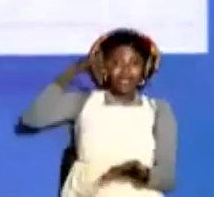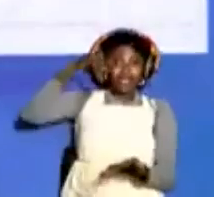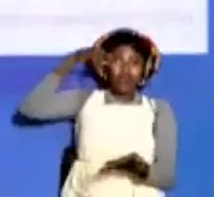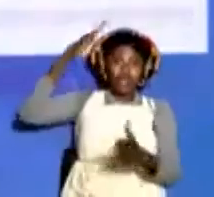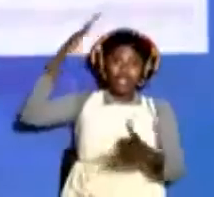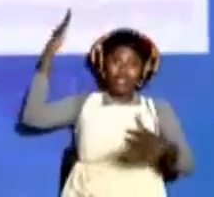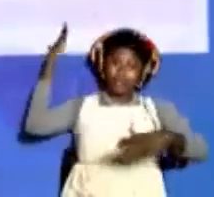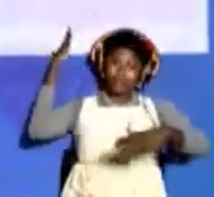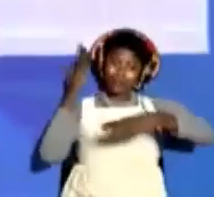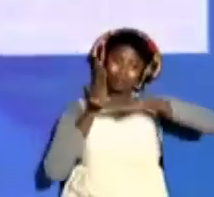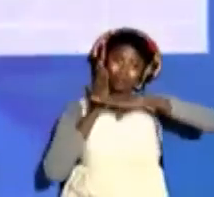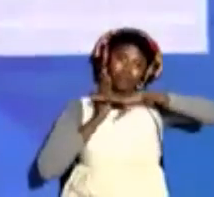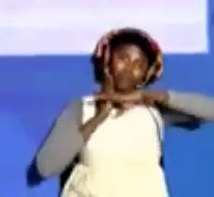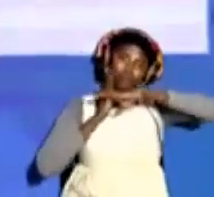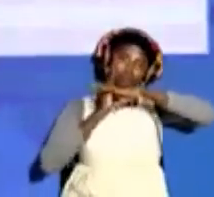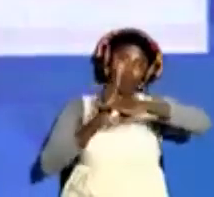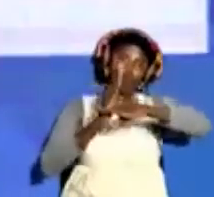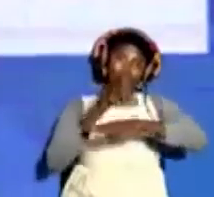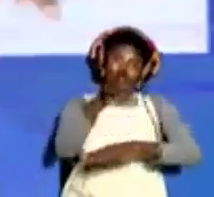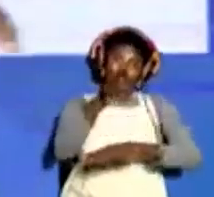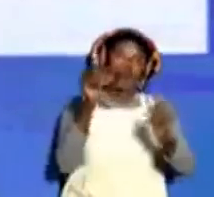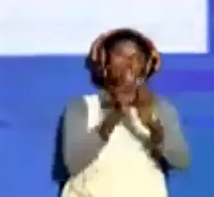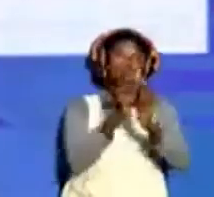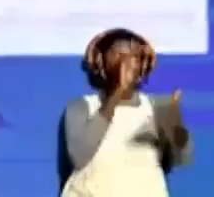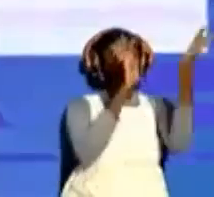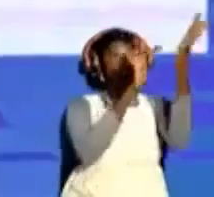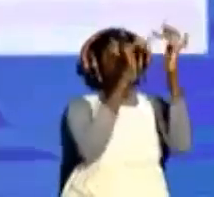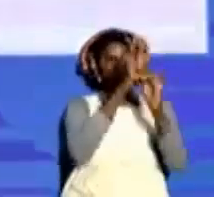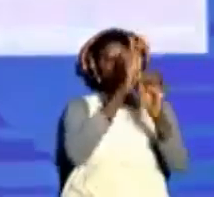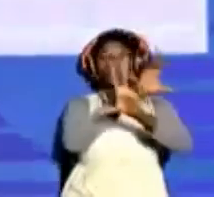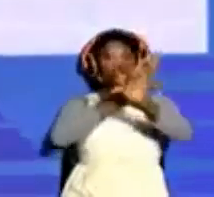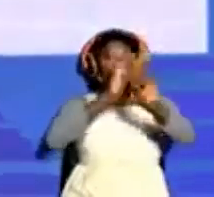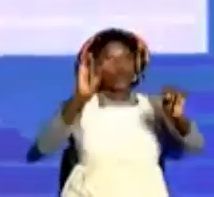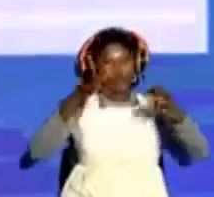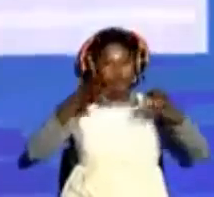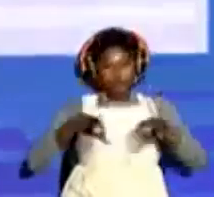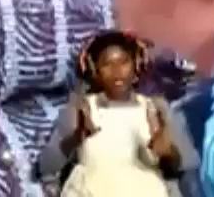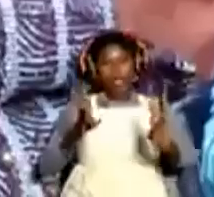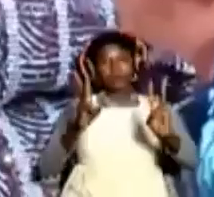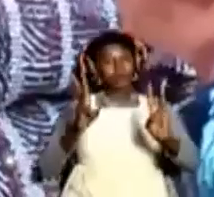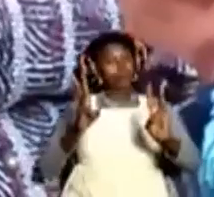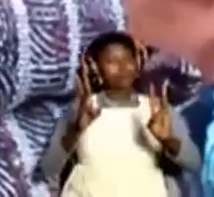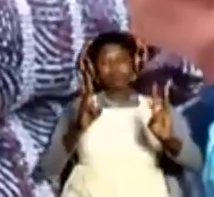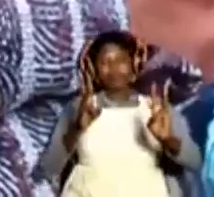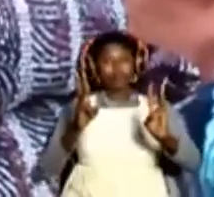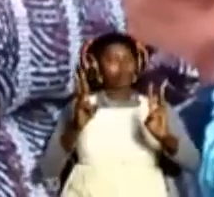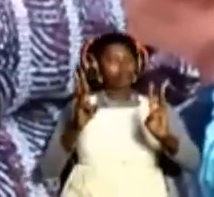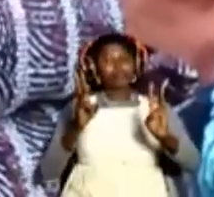and the Savior, no way. No way.